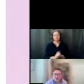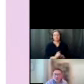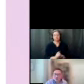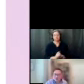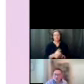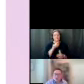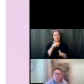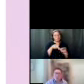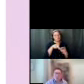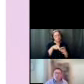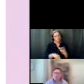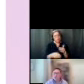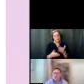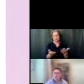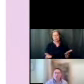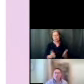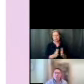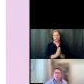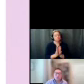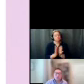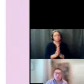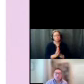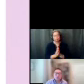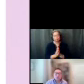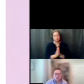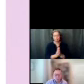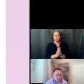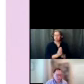rooted things, such as some cultures,